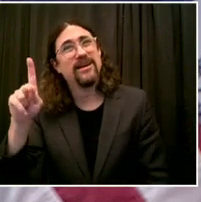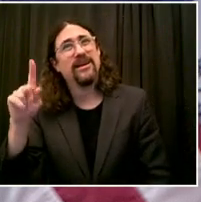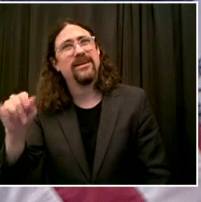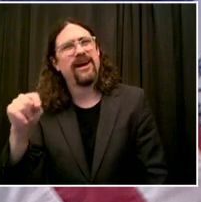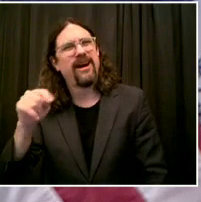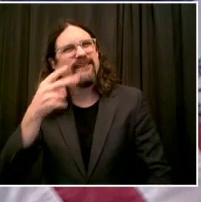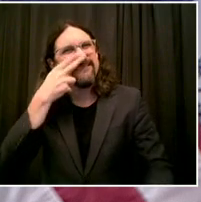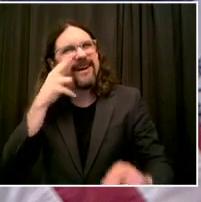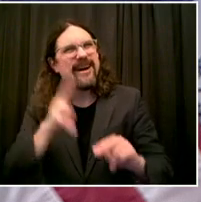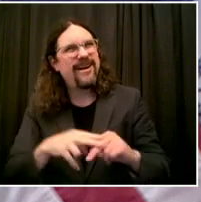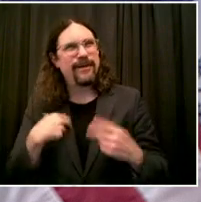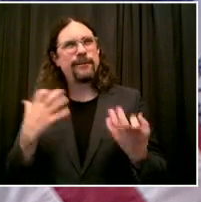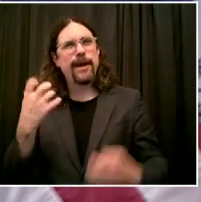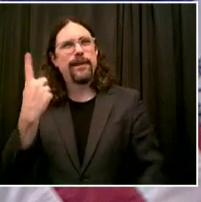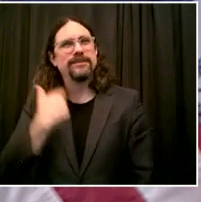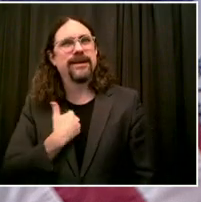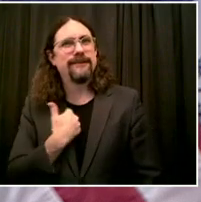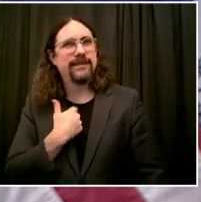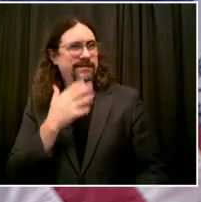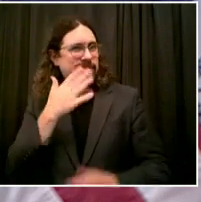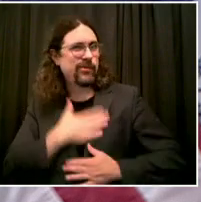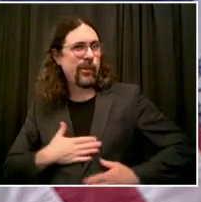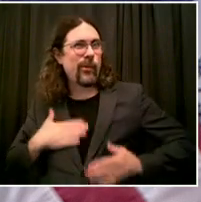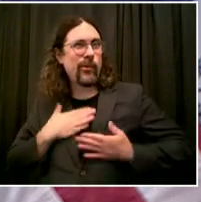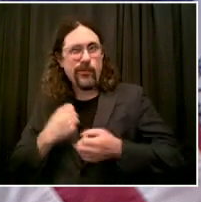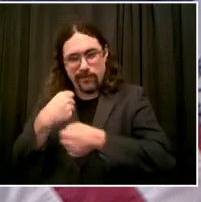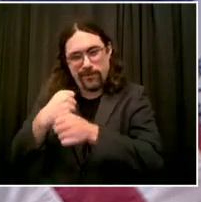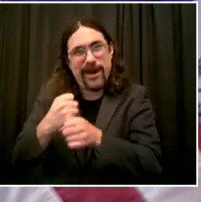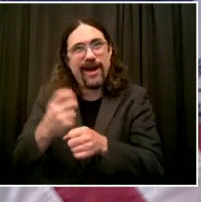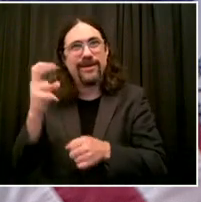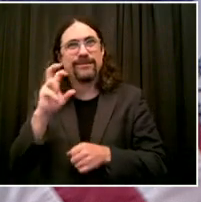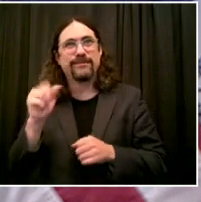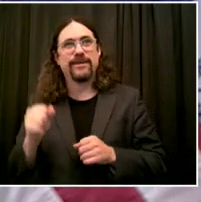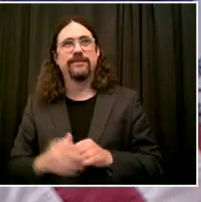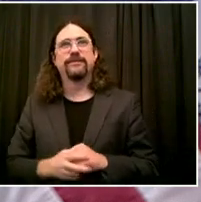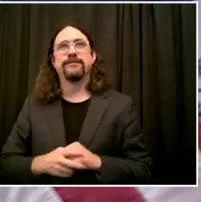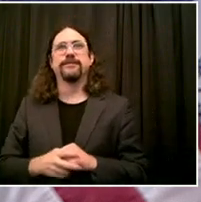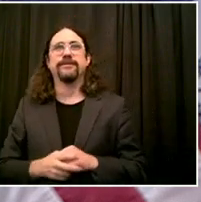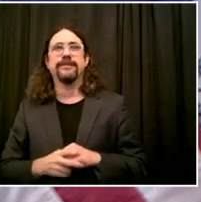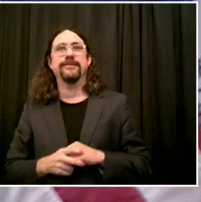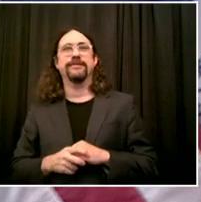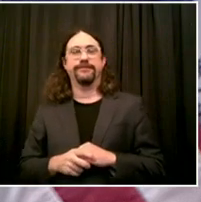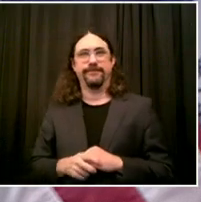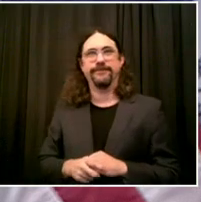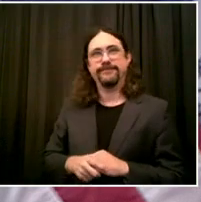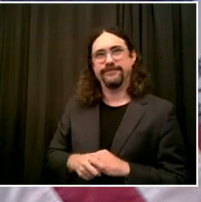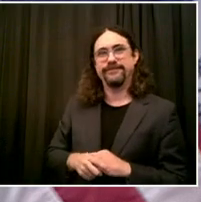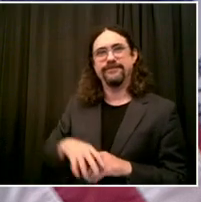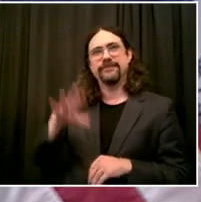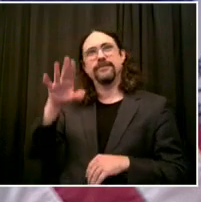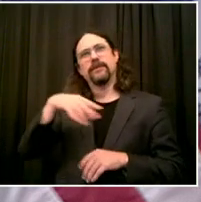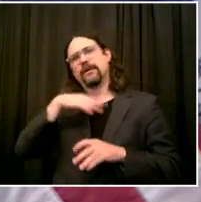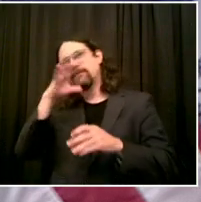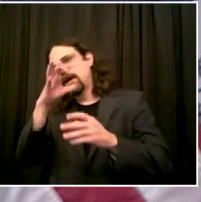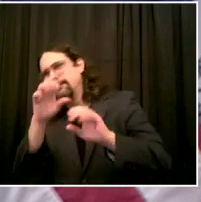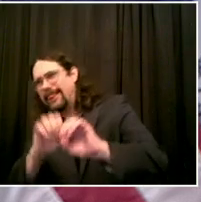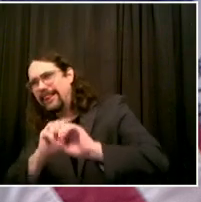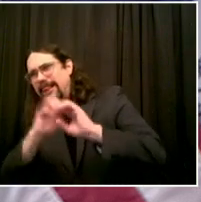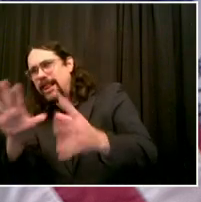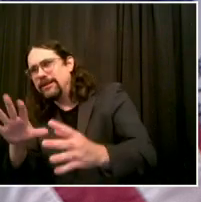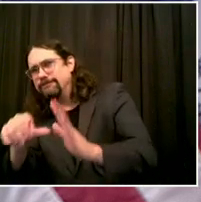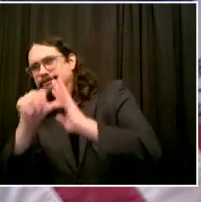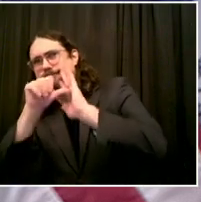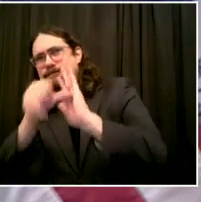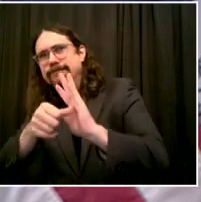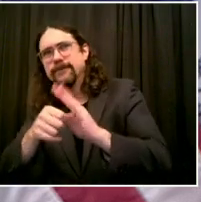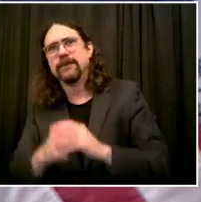bring this city back. This summer is going to be a time, I'm hoping and praying, and I'm knocking on wood again, of transition towards